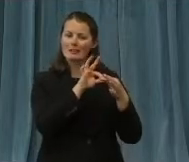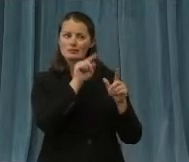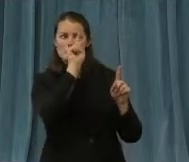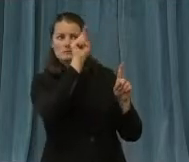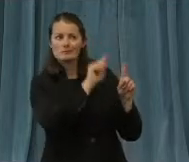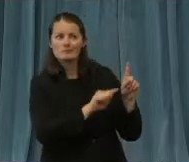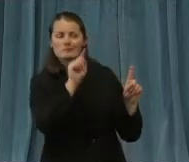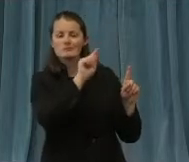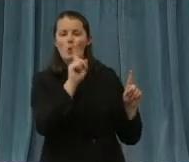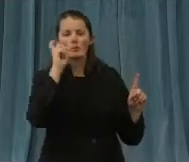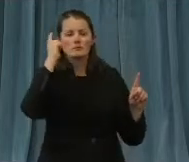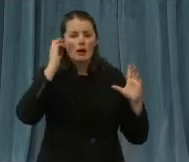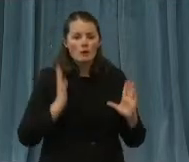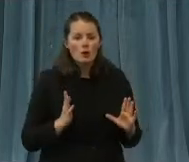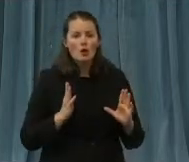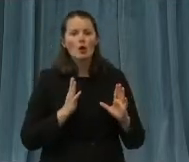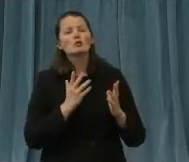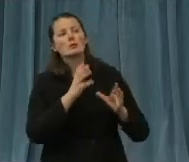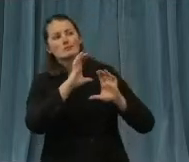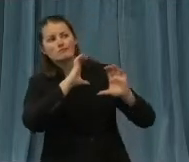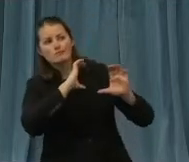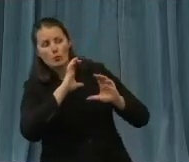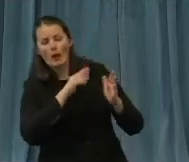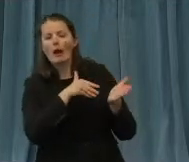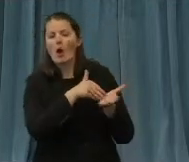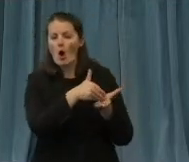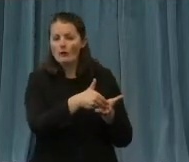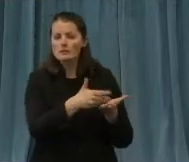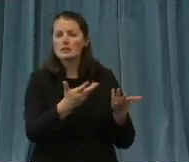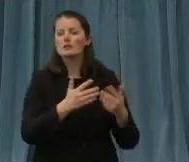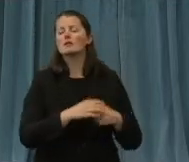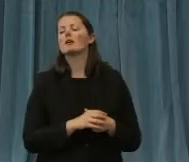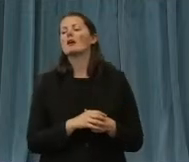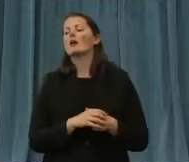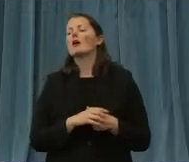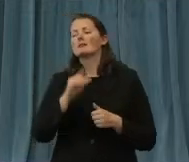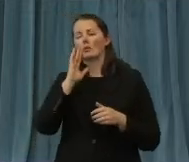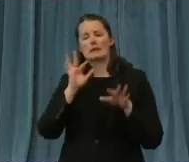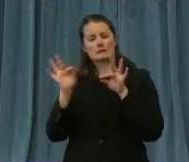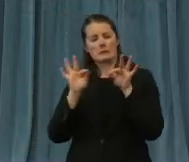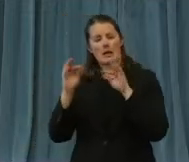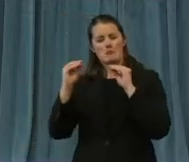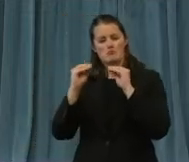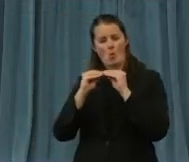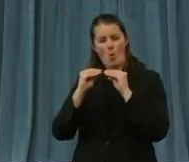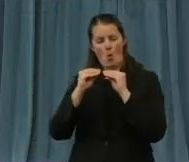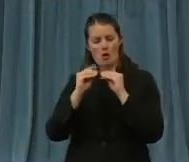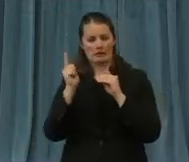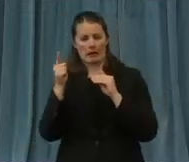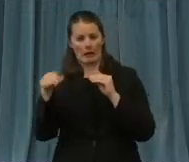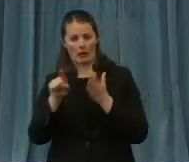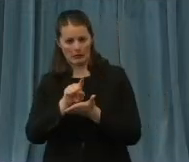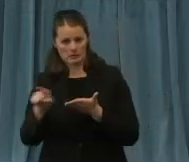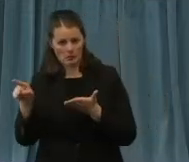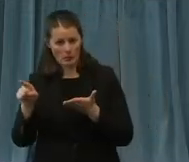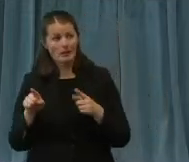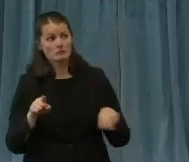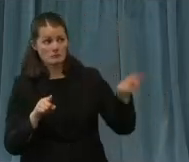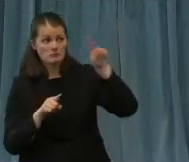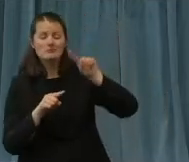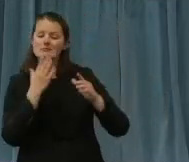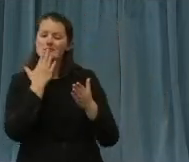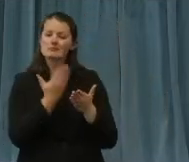very, very frequently, and you'll be hearing more about that as we get a little later into the week. But those are good friends, and they've got great plans,